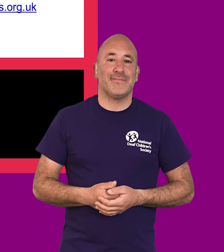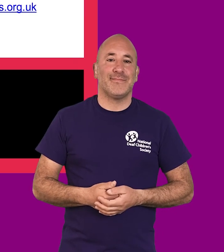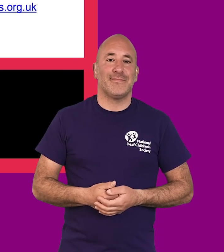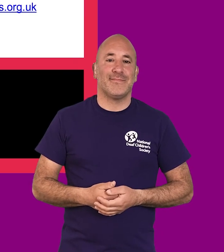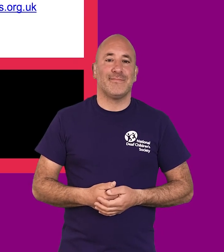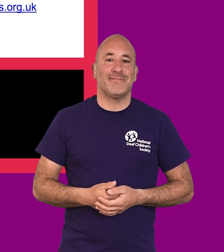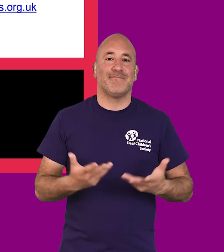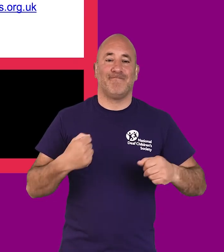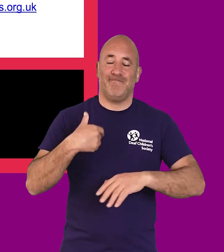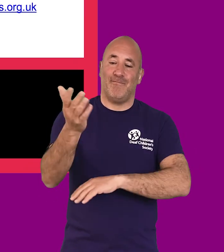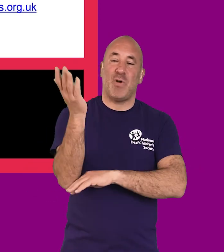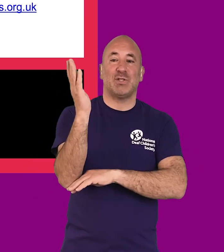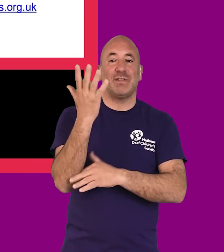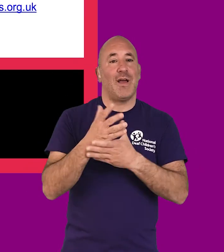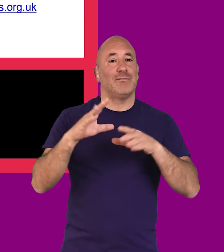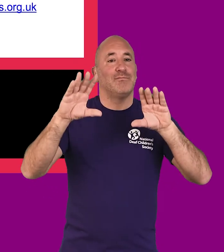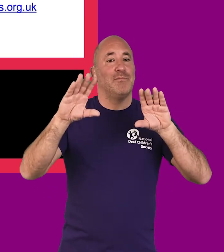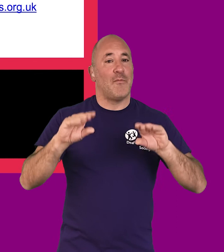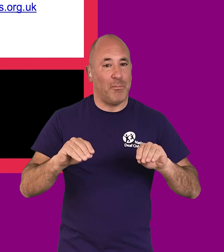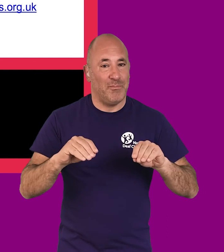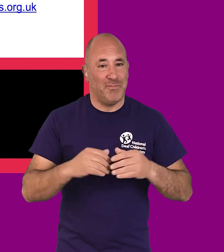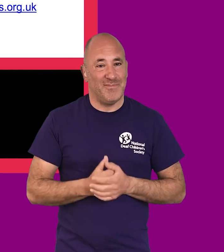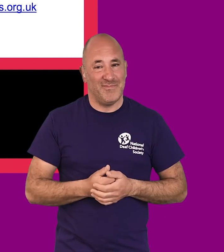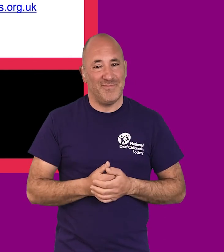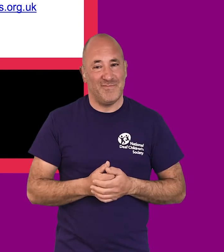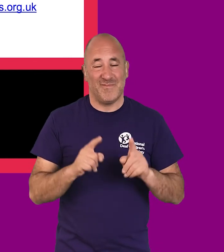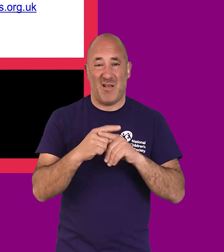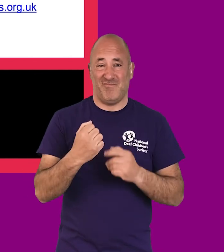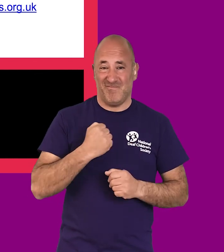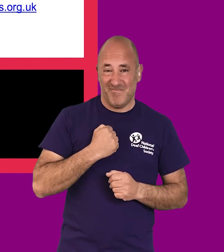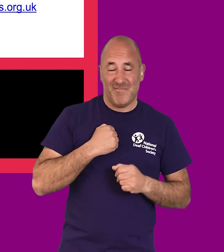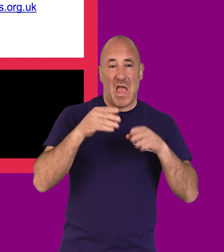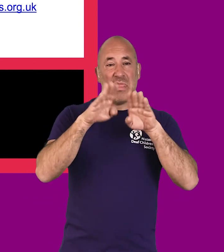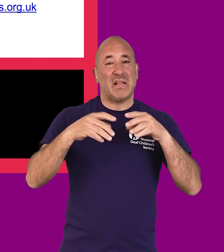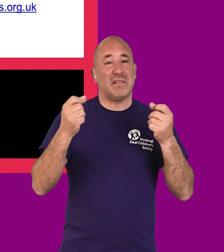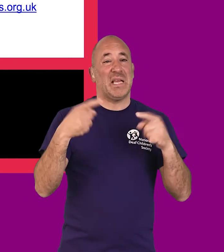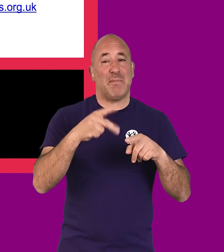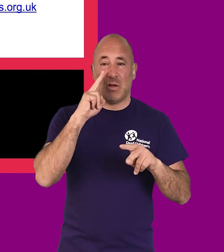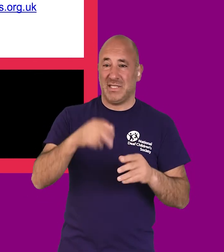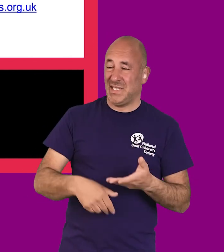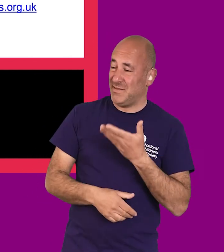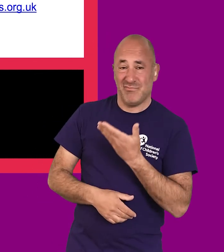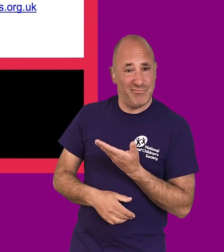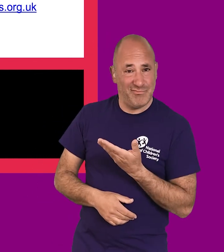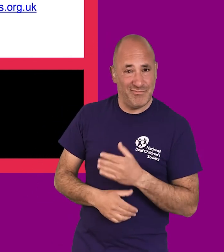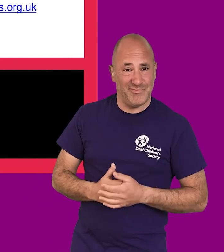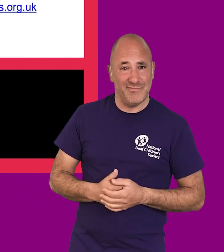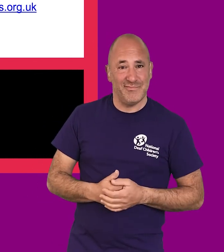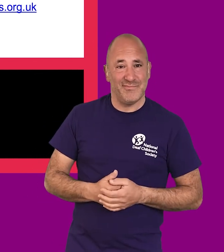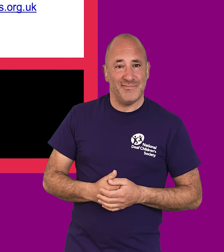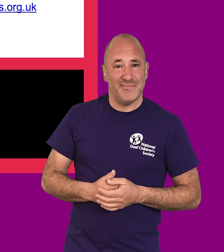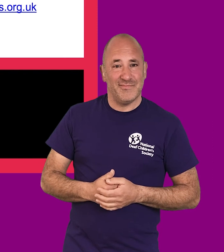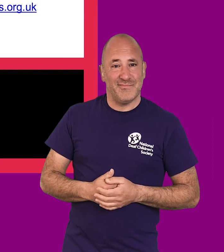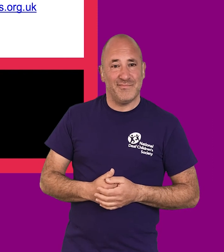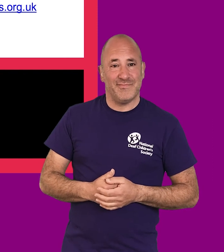And that brings us to the end of our presentation. You can also see mine and Natalie's email addresses